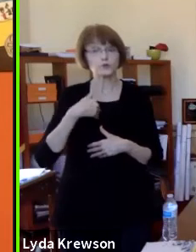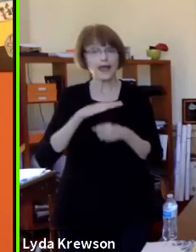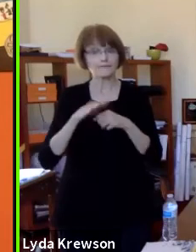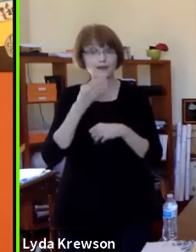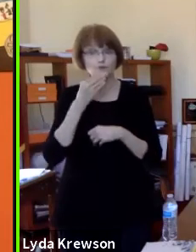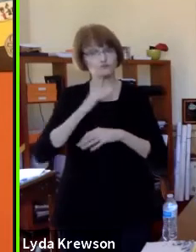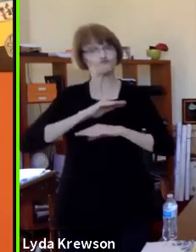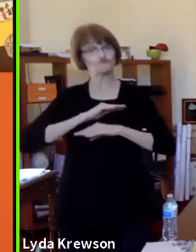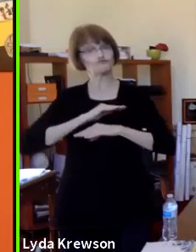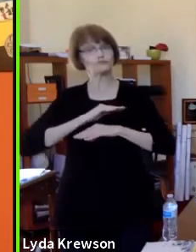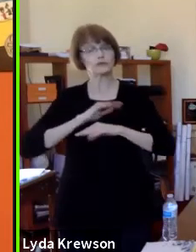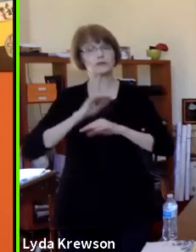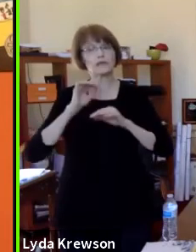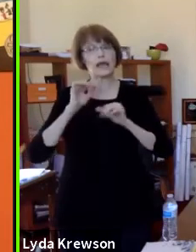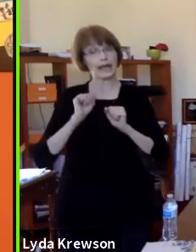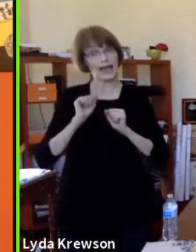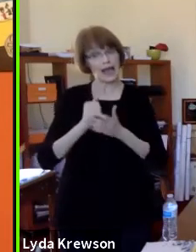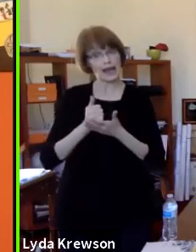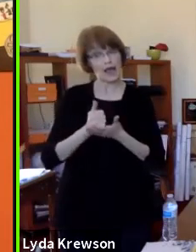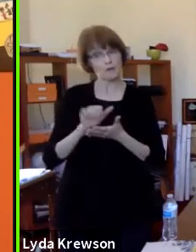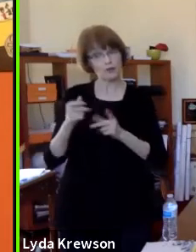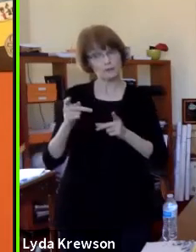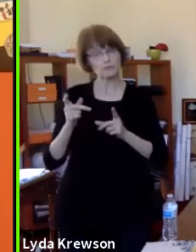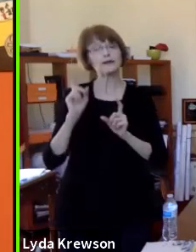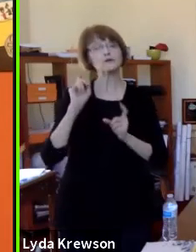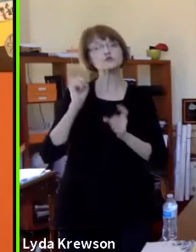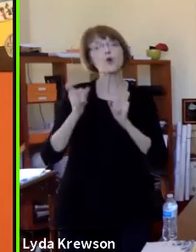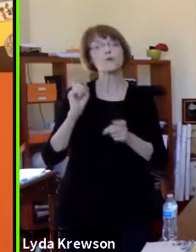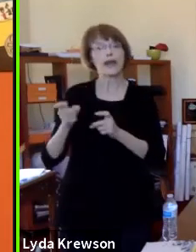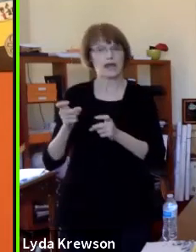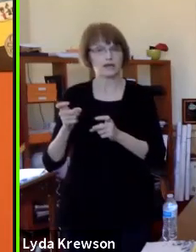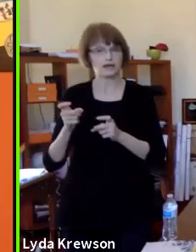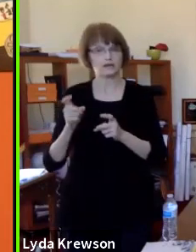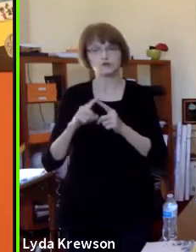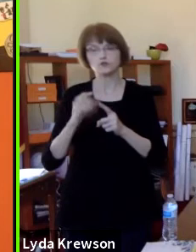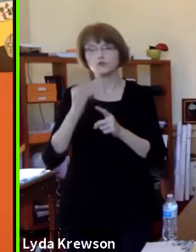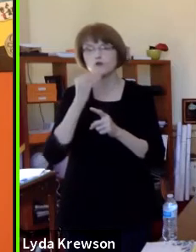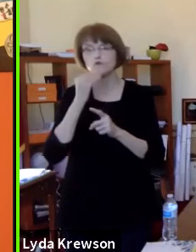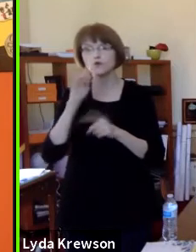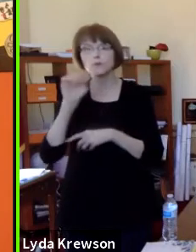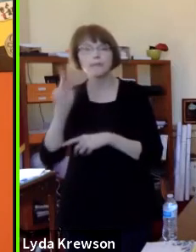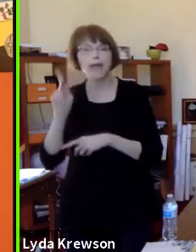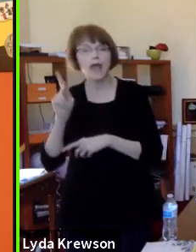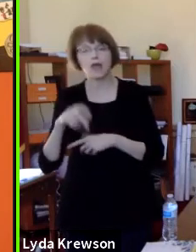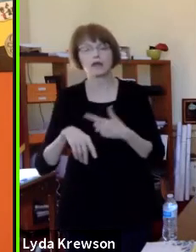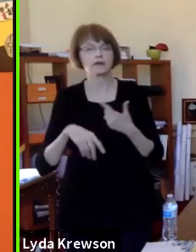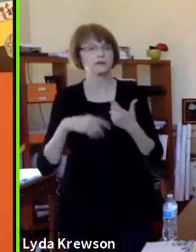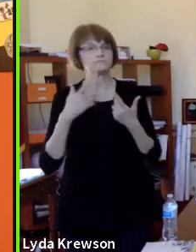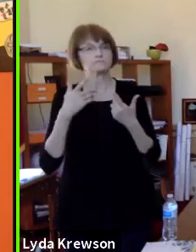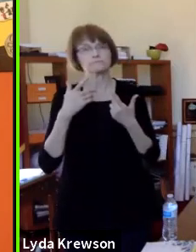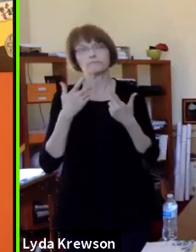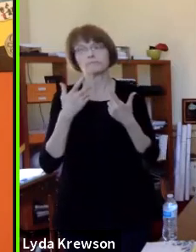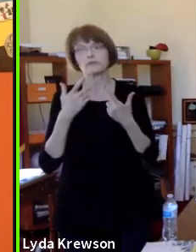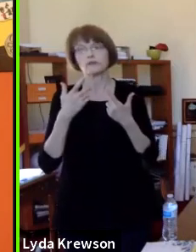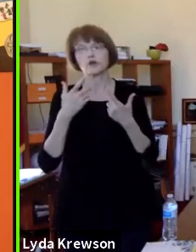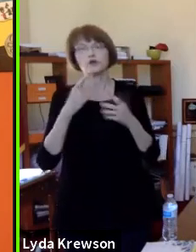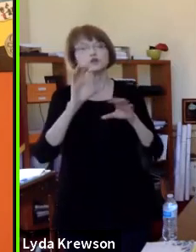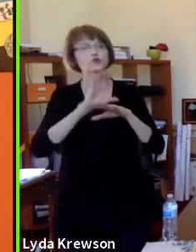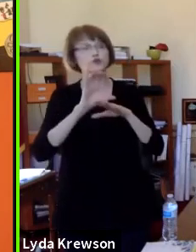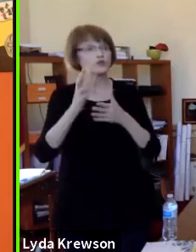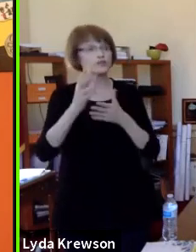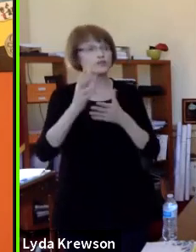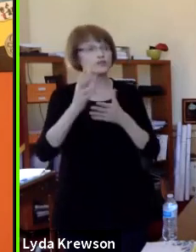food and can do it, donate food to a food bank, or maybe your church is